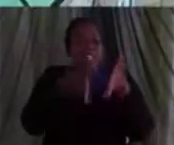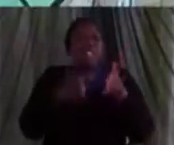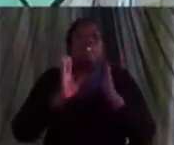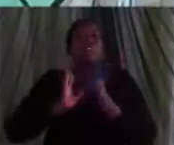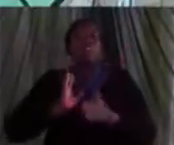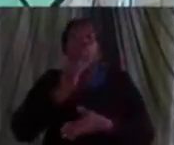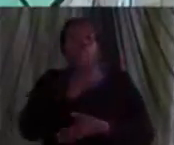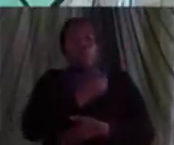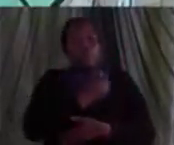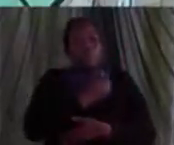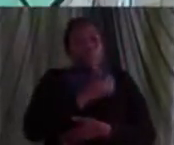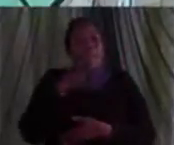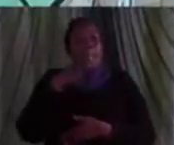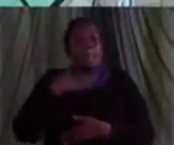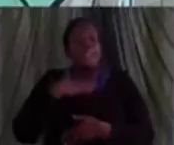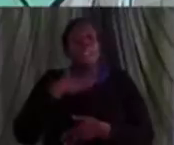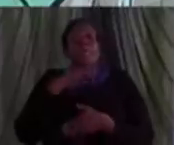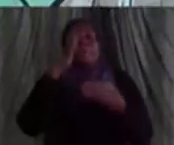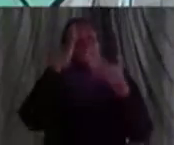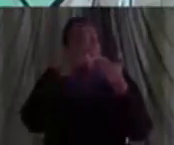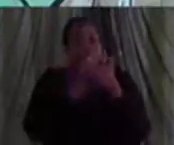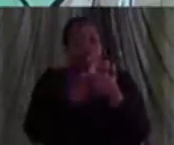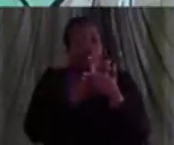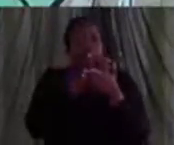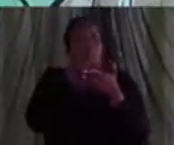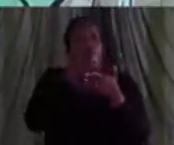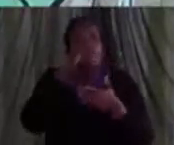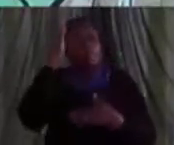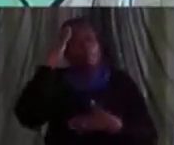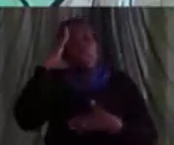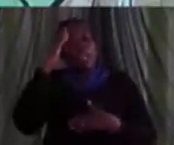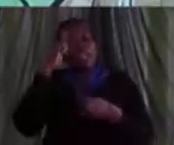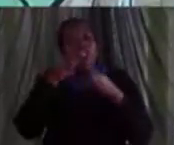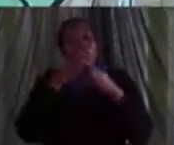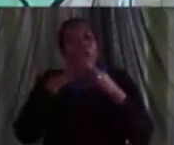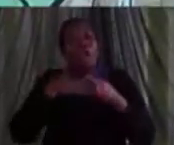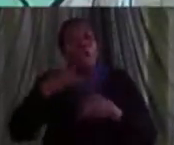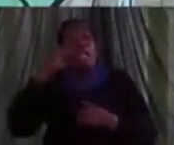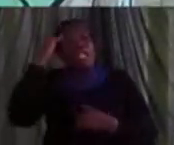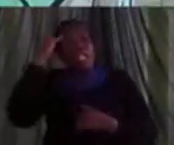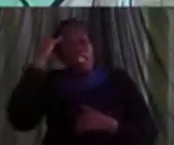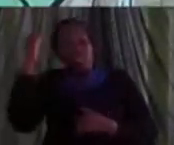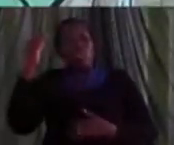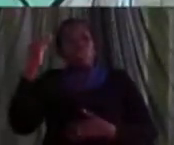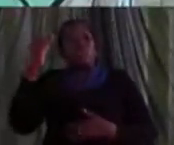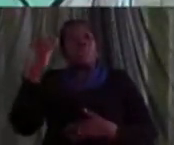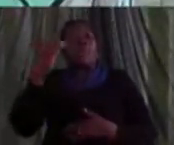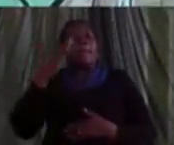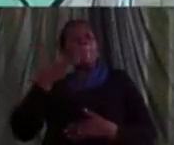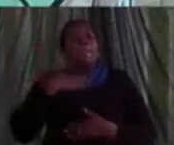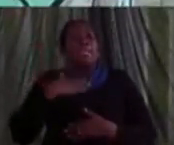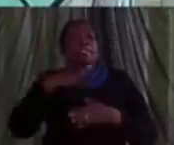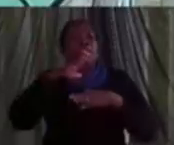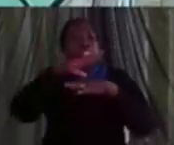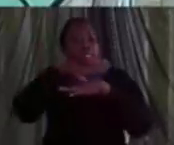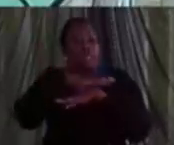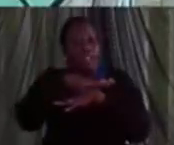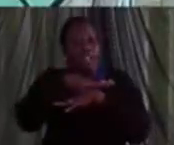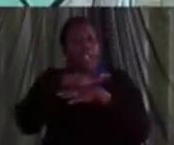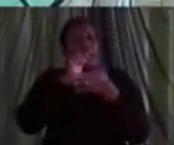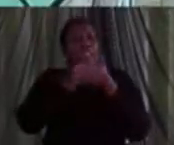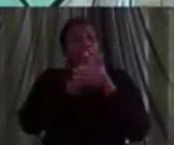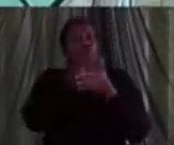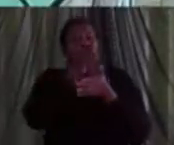believe you're alive to our issues, and I'm certain that you don't believe that a ban